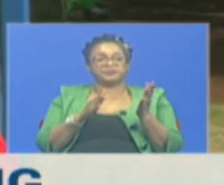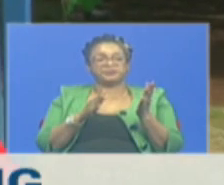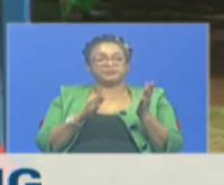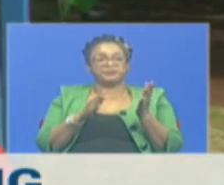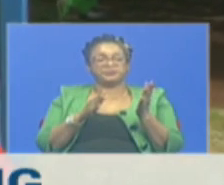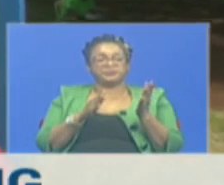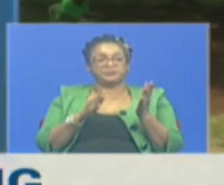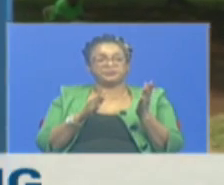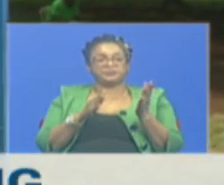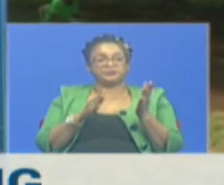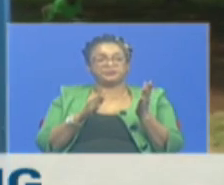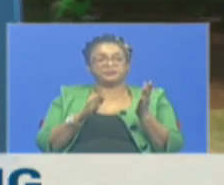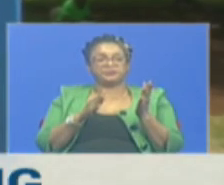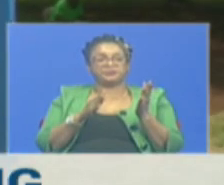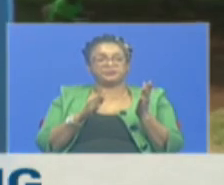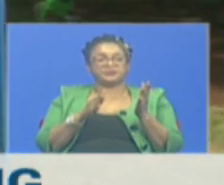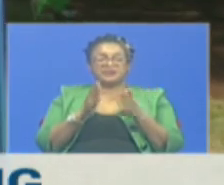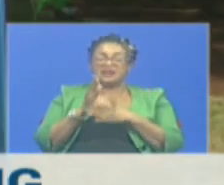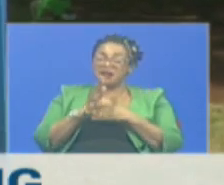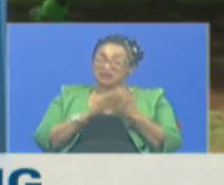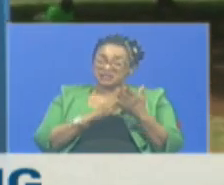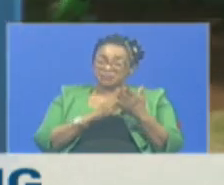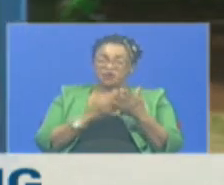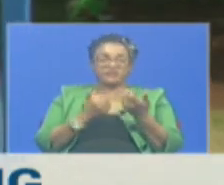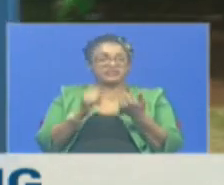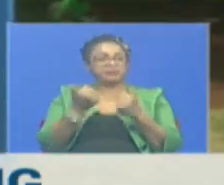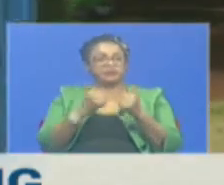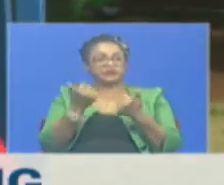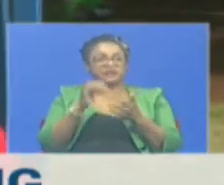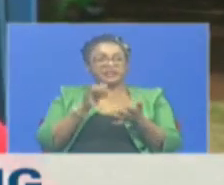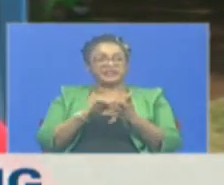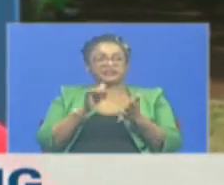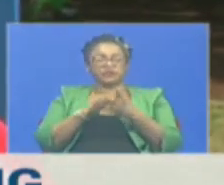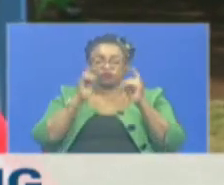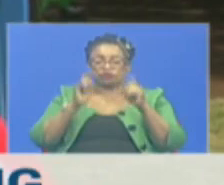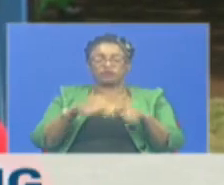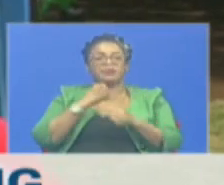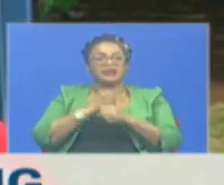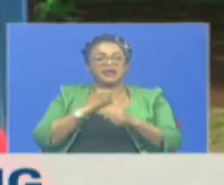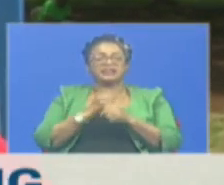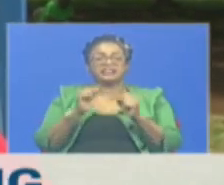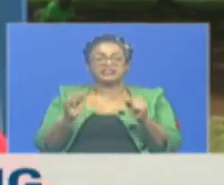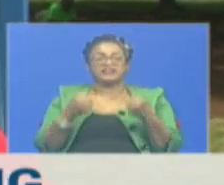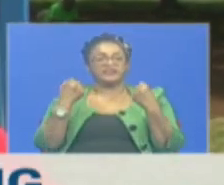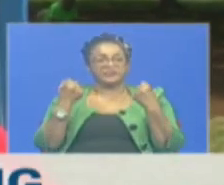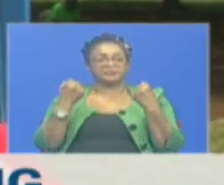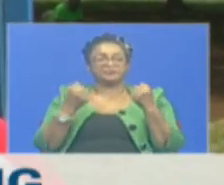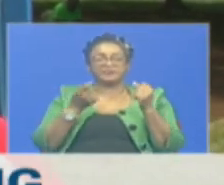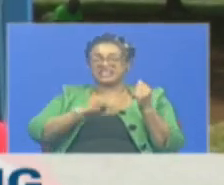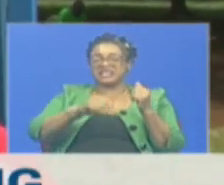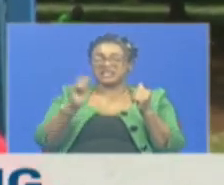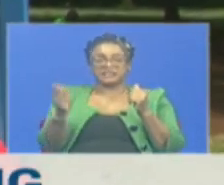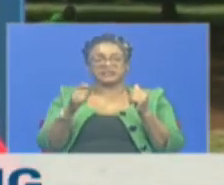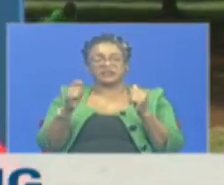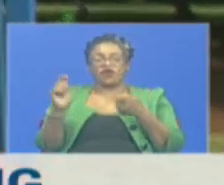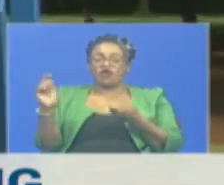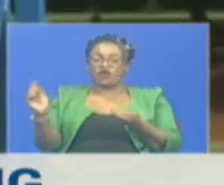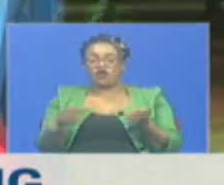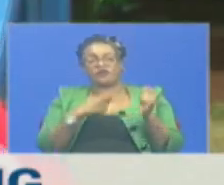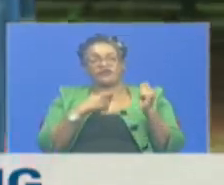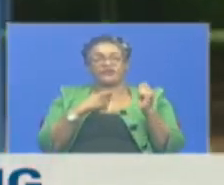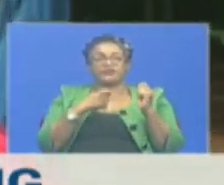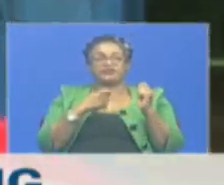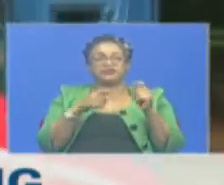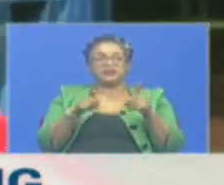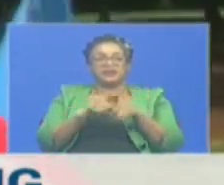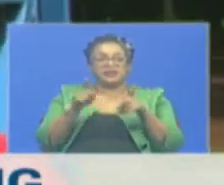IOC says that some of the sports that should be able to be played safely, golf, tennis, even when the